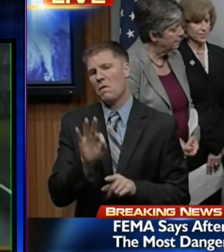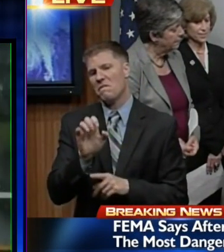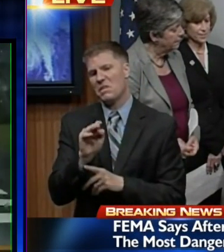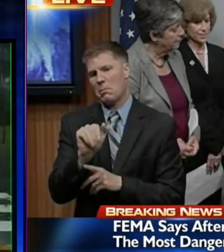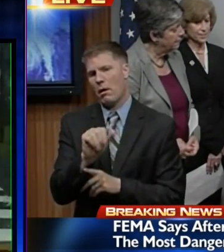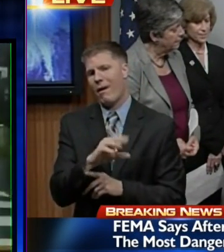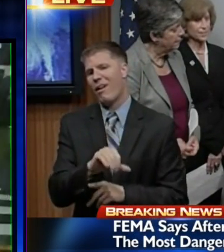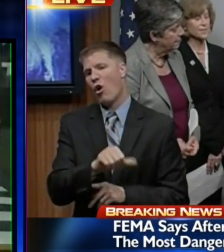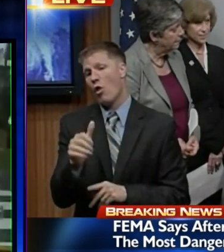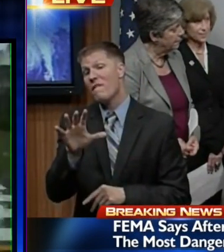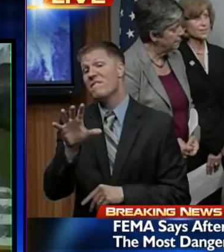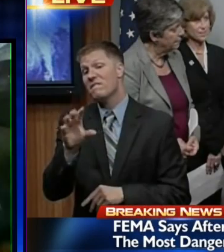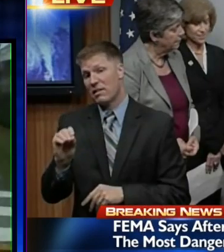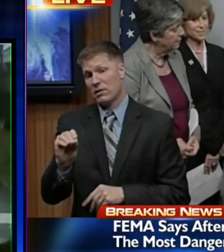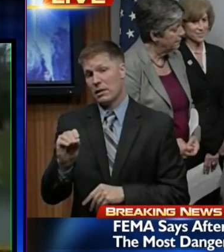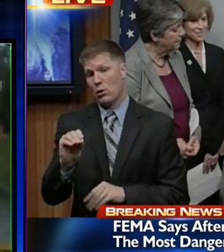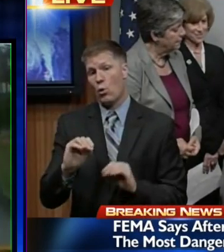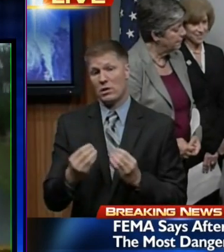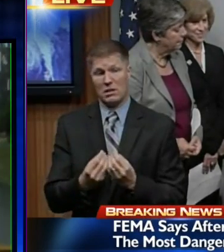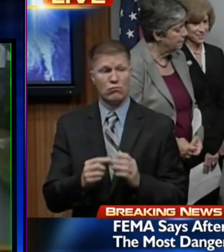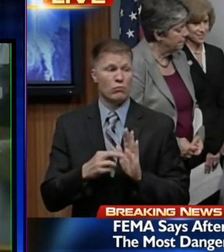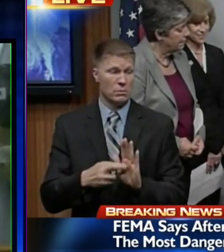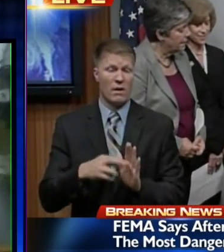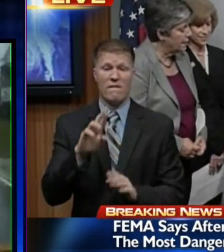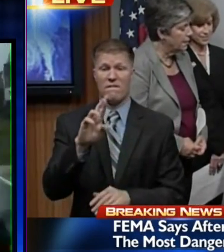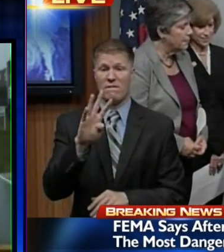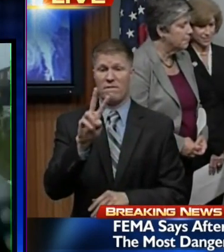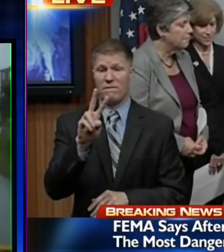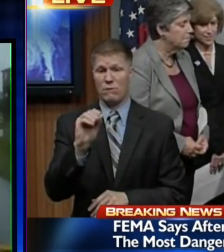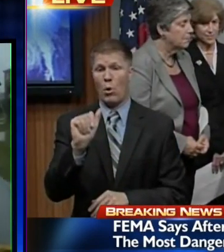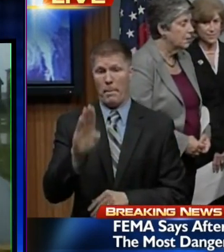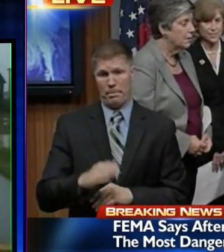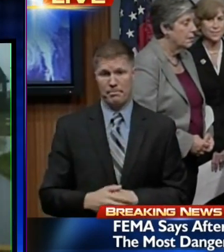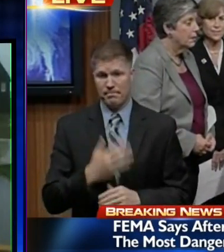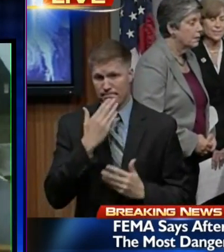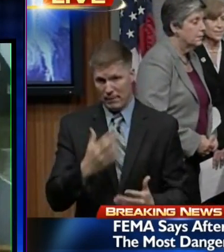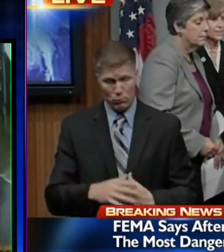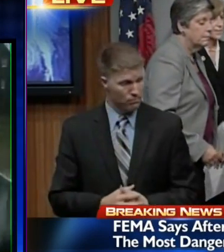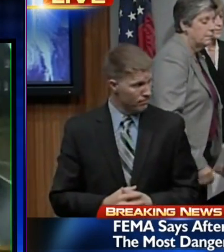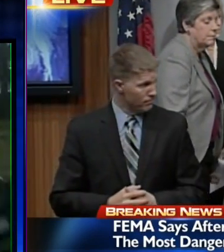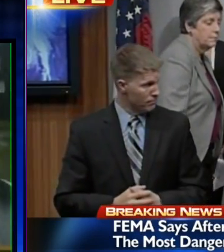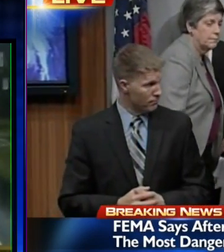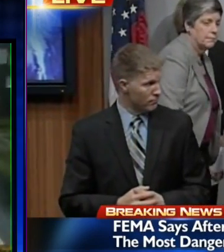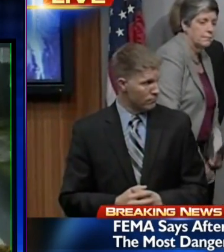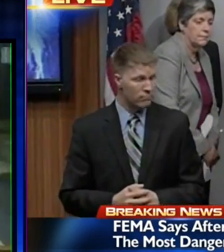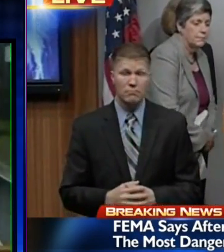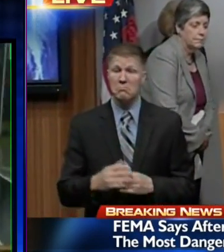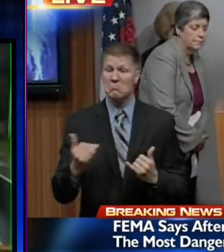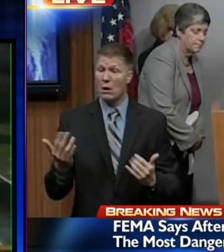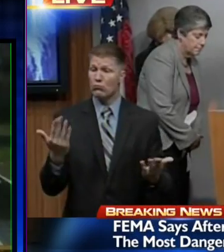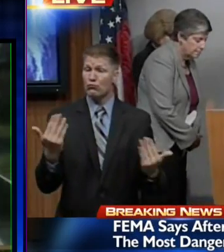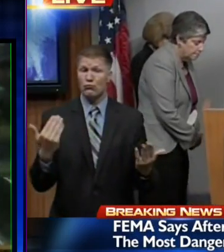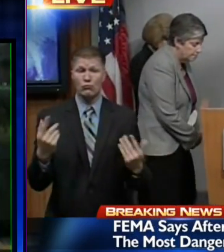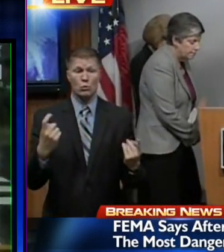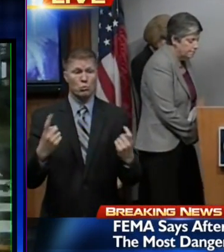organizations that represent VOHAN. Thank you very much. We'll now go to some questions from folks in the